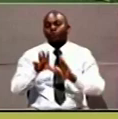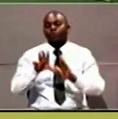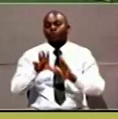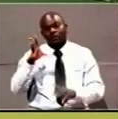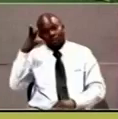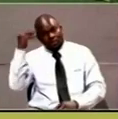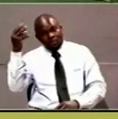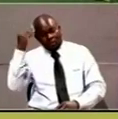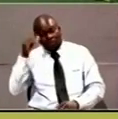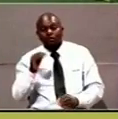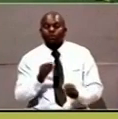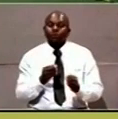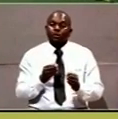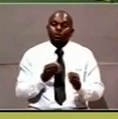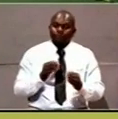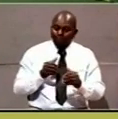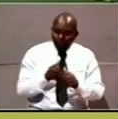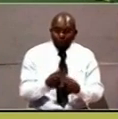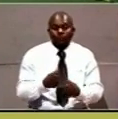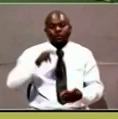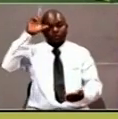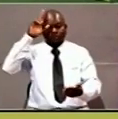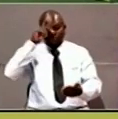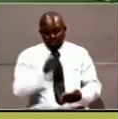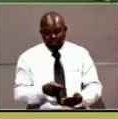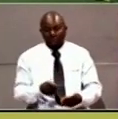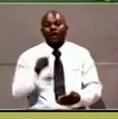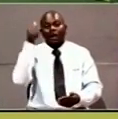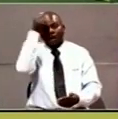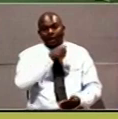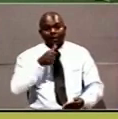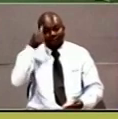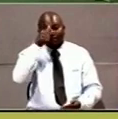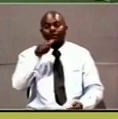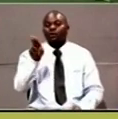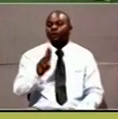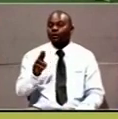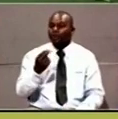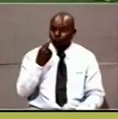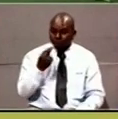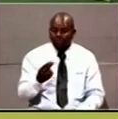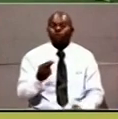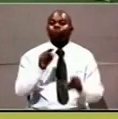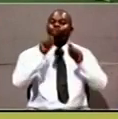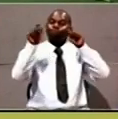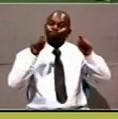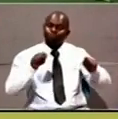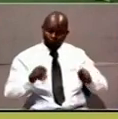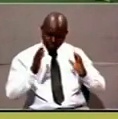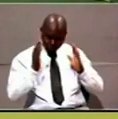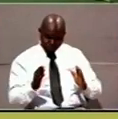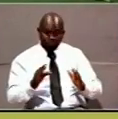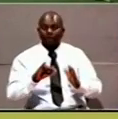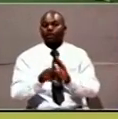Africa. This follows a mandate given to the panel by the African Union to ensure that countries of the Horn of Africa deal with